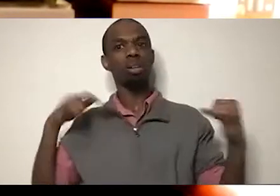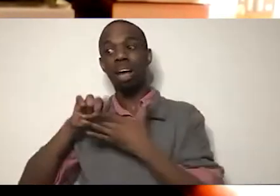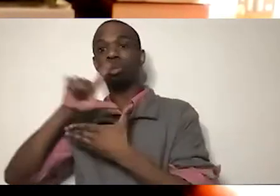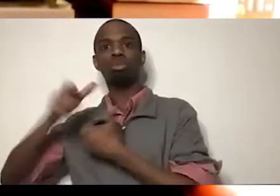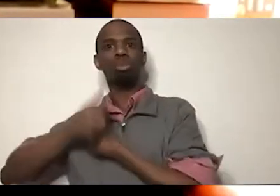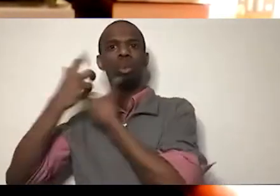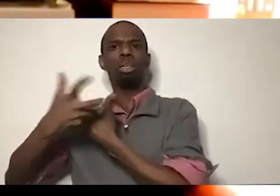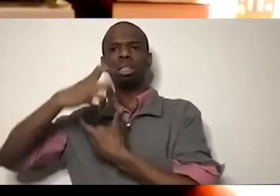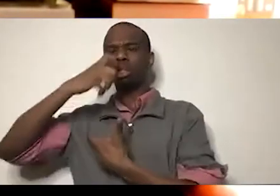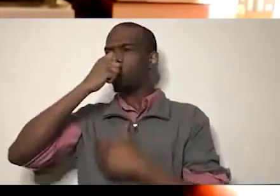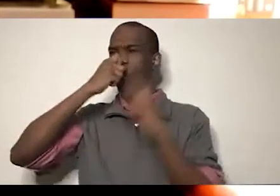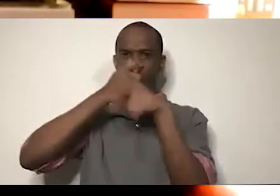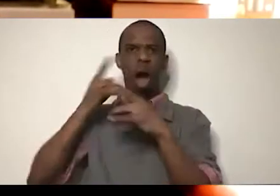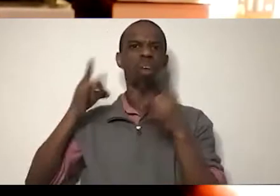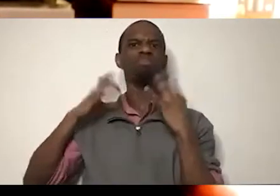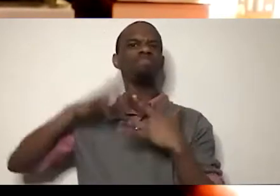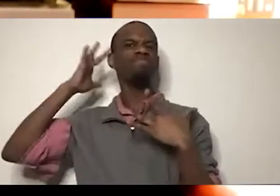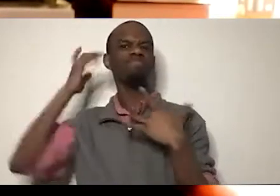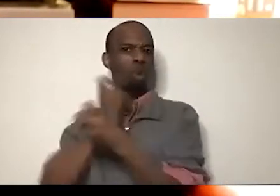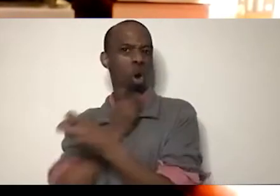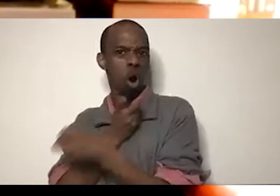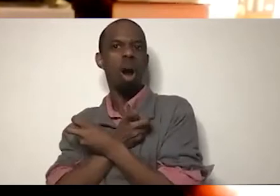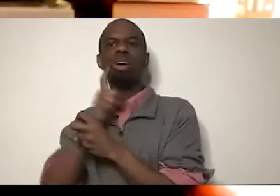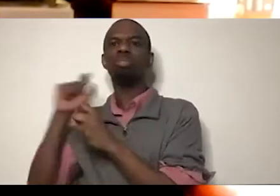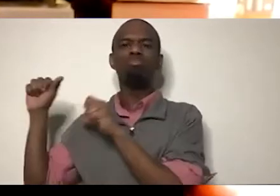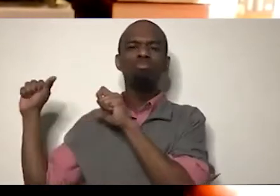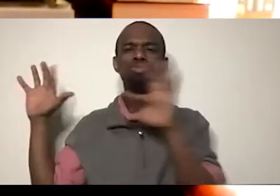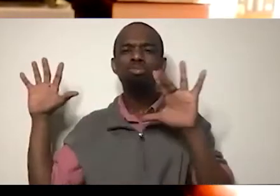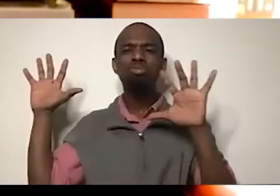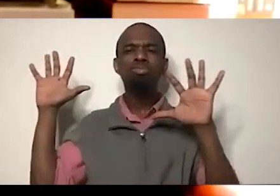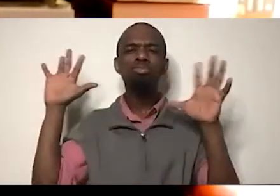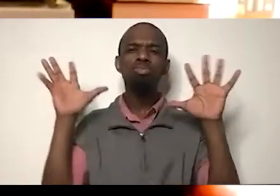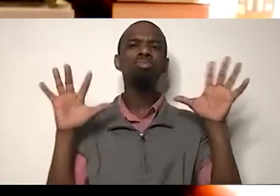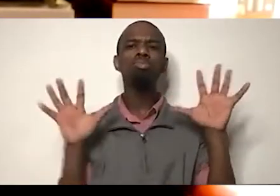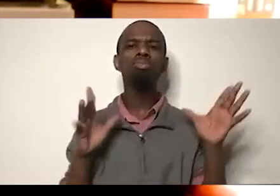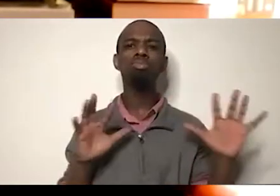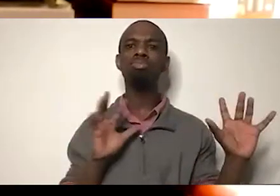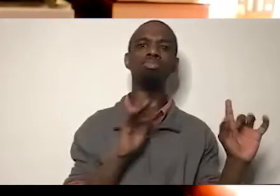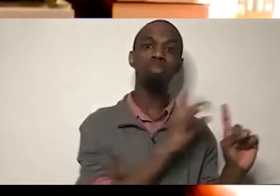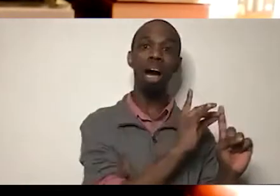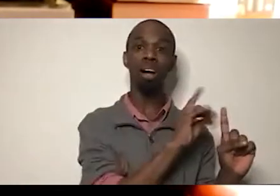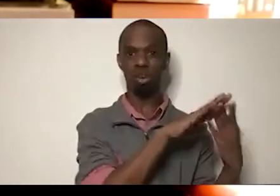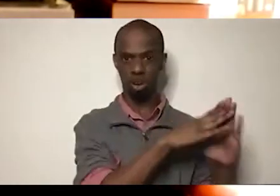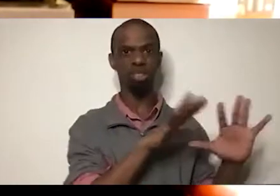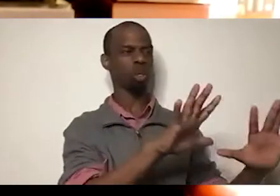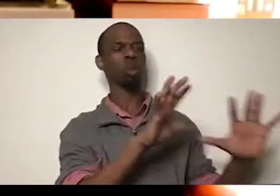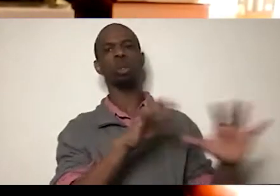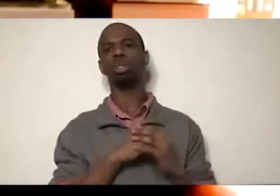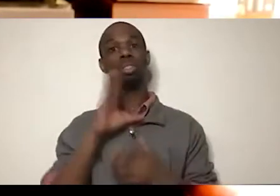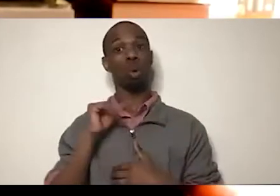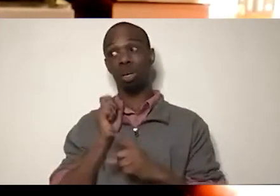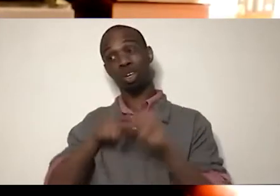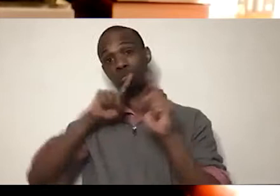were able to reach out to the Columbia School of Public Health, and I began working with 2 research centers